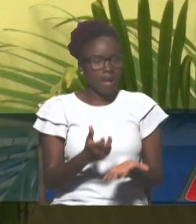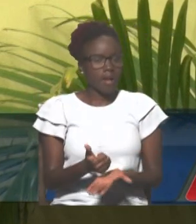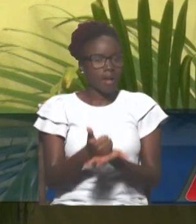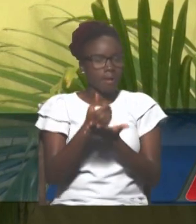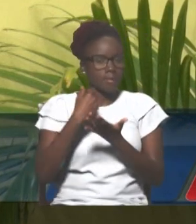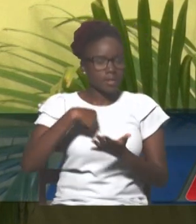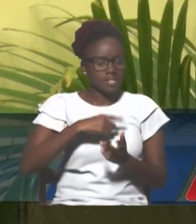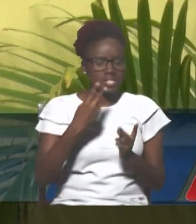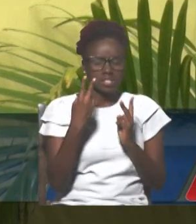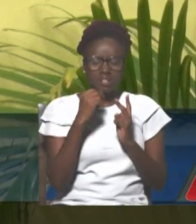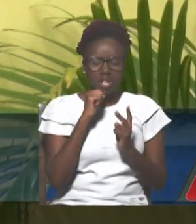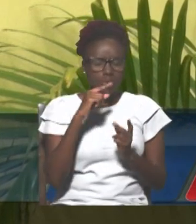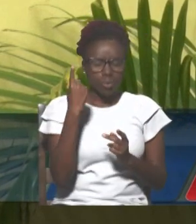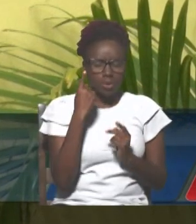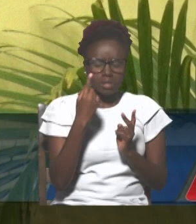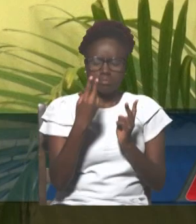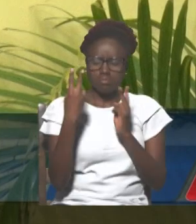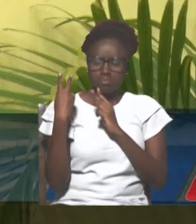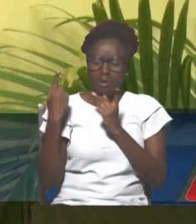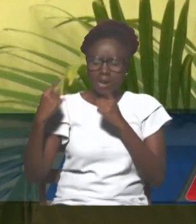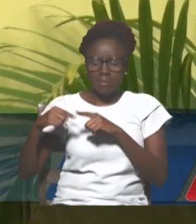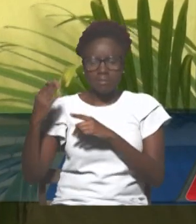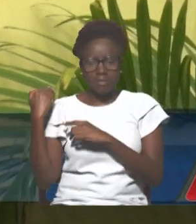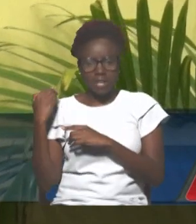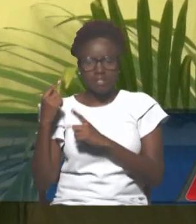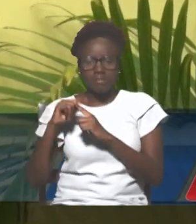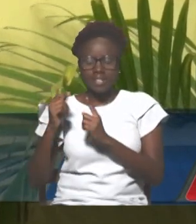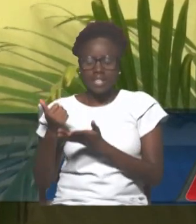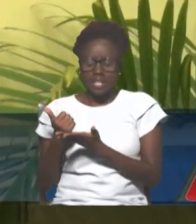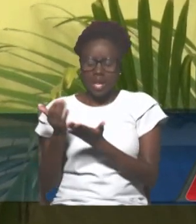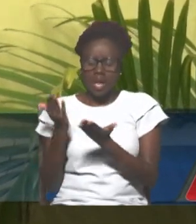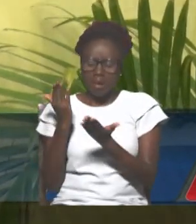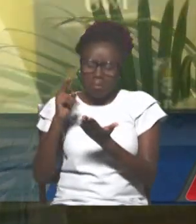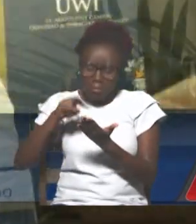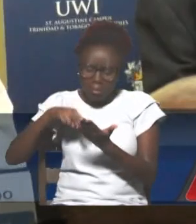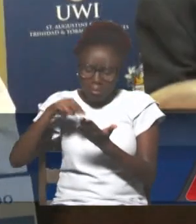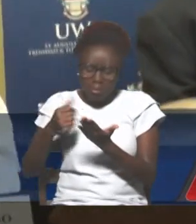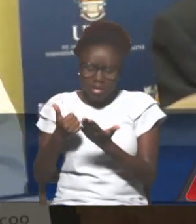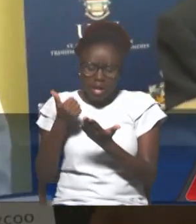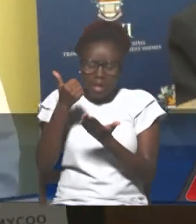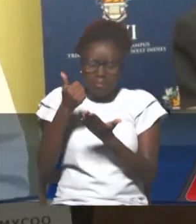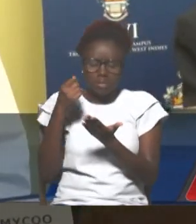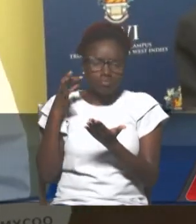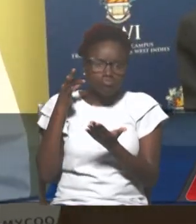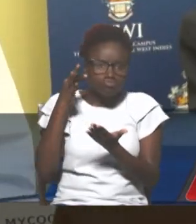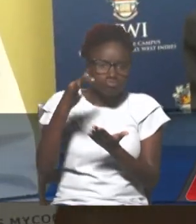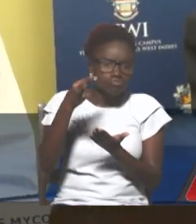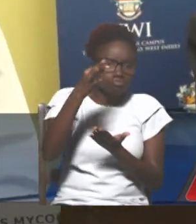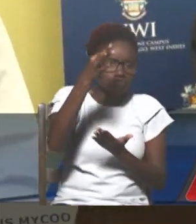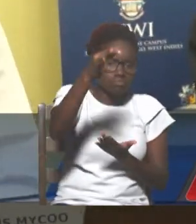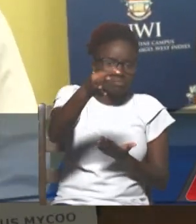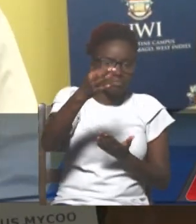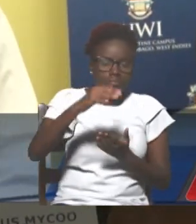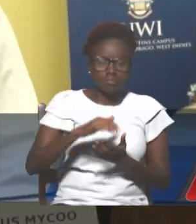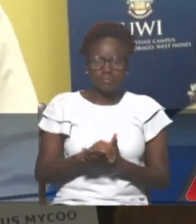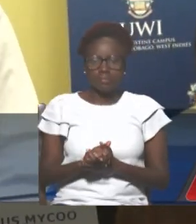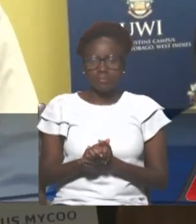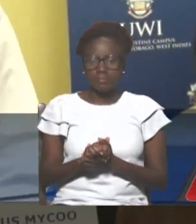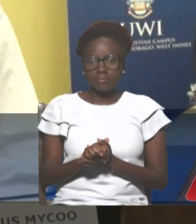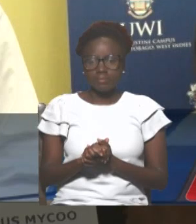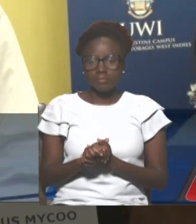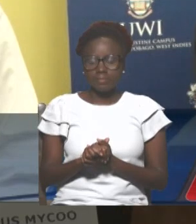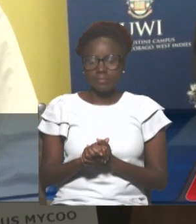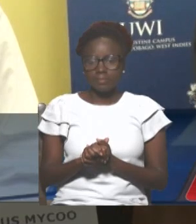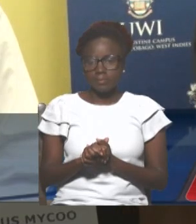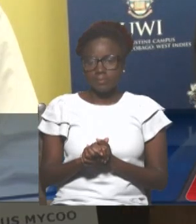the past, but a compass for the next century. As a partner of the university, Chief Executive